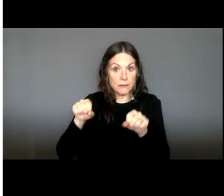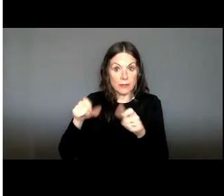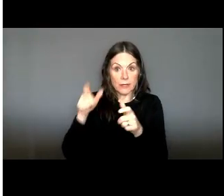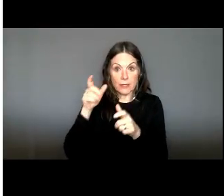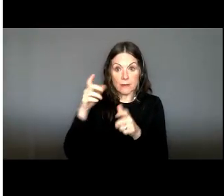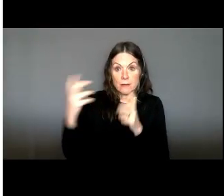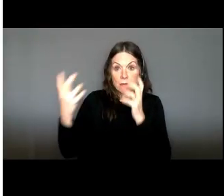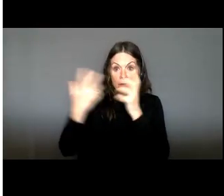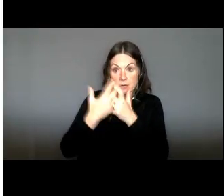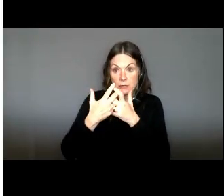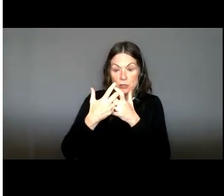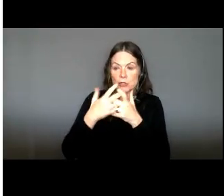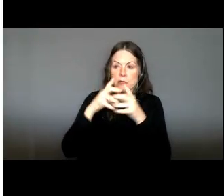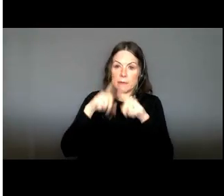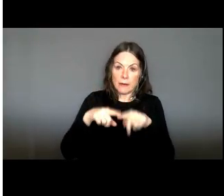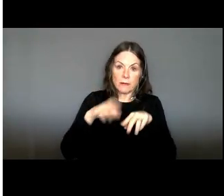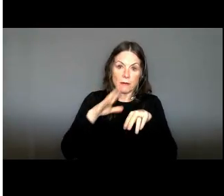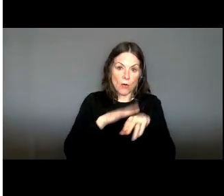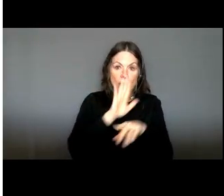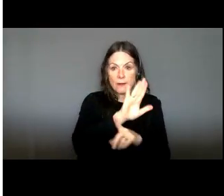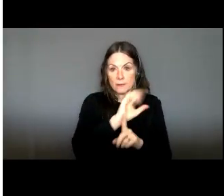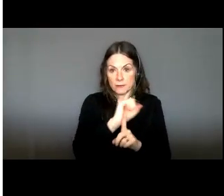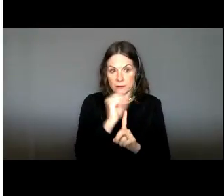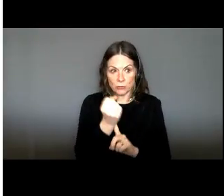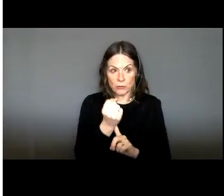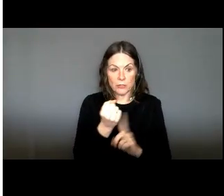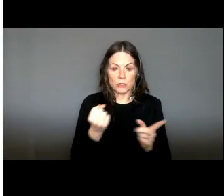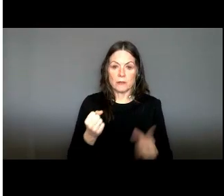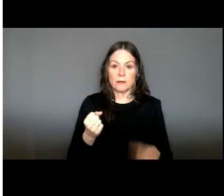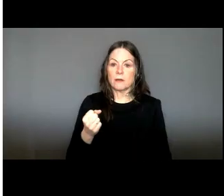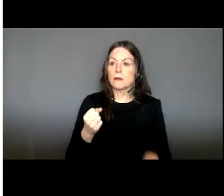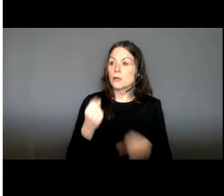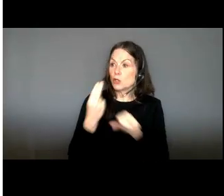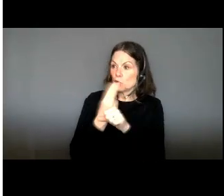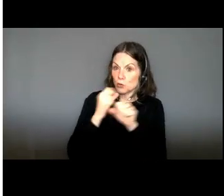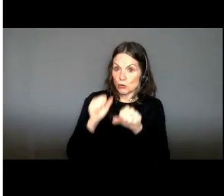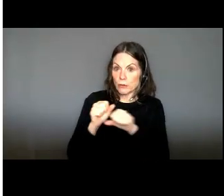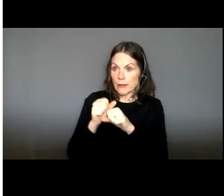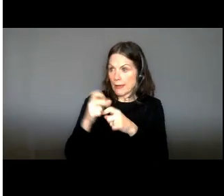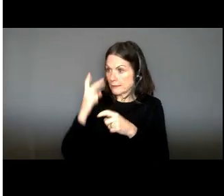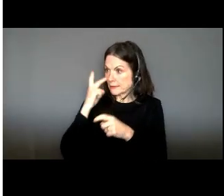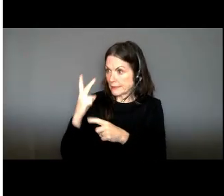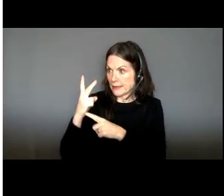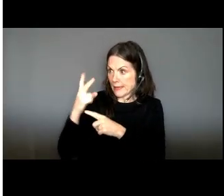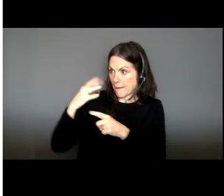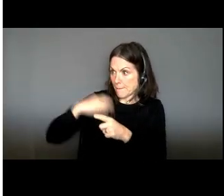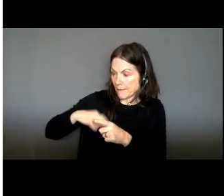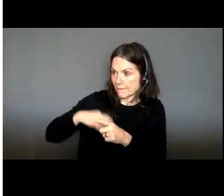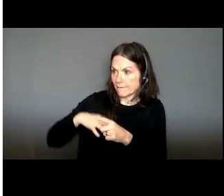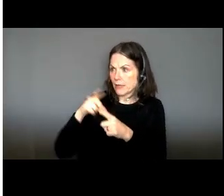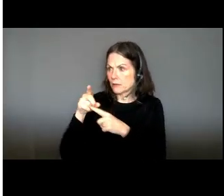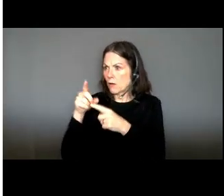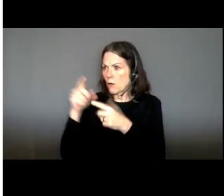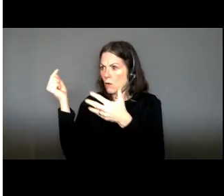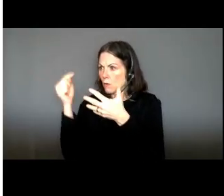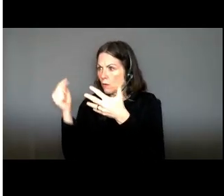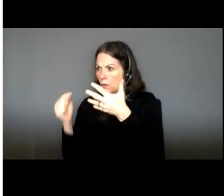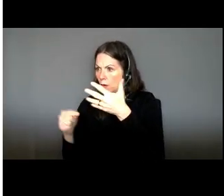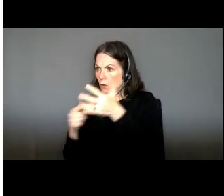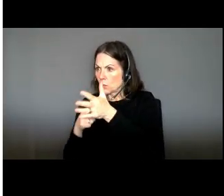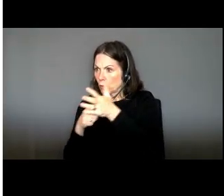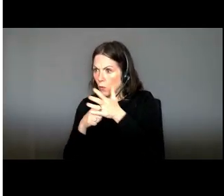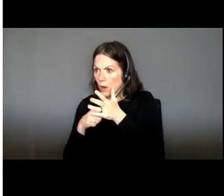their circumstances. Users can view a particular benefits eligibility and ID requirements,